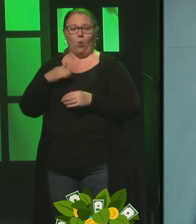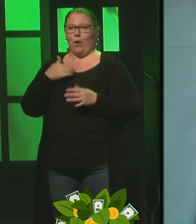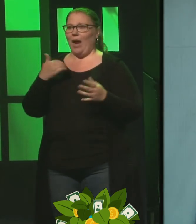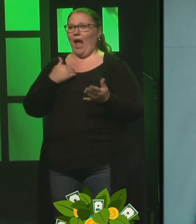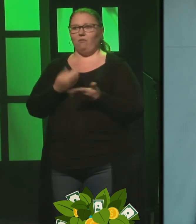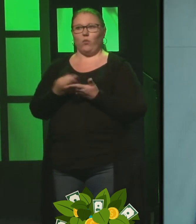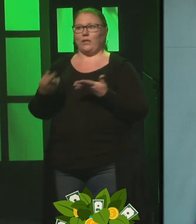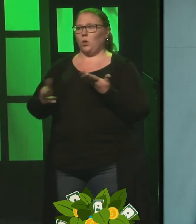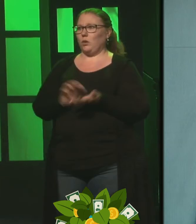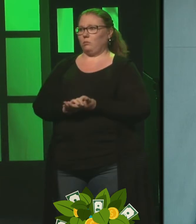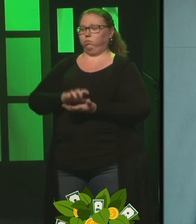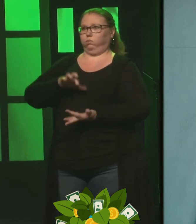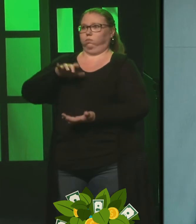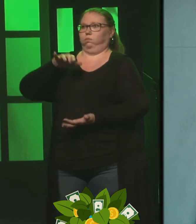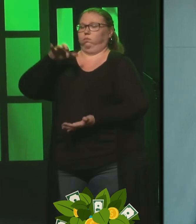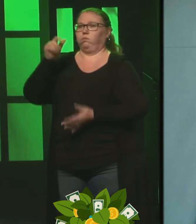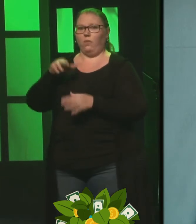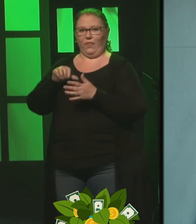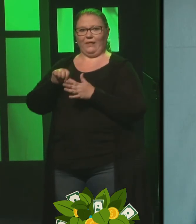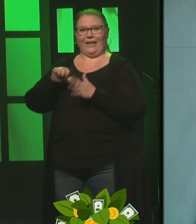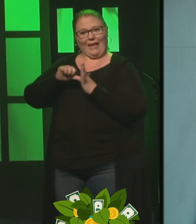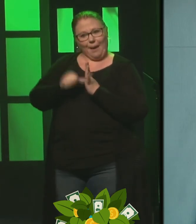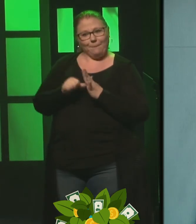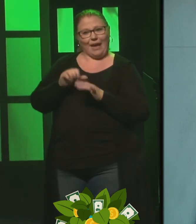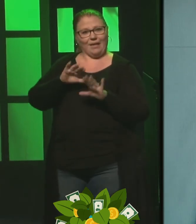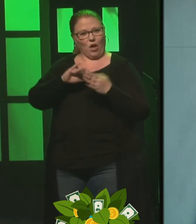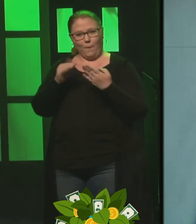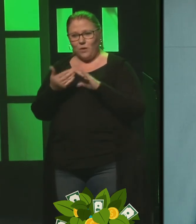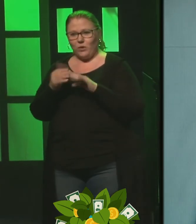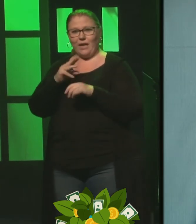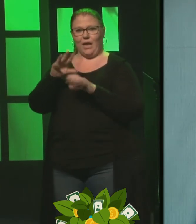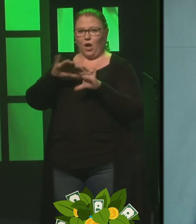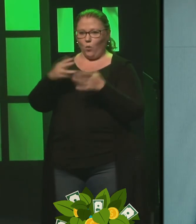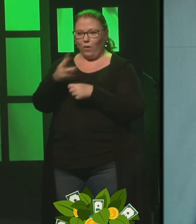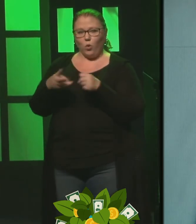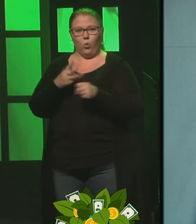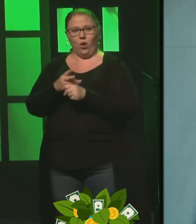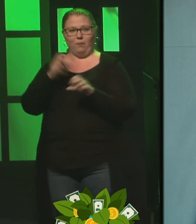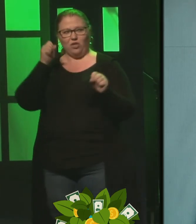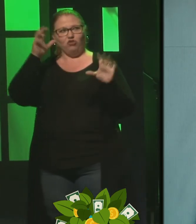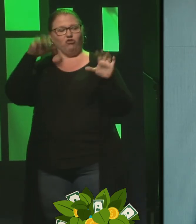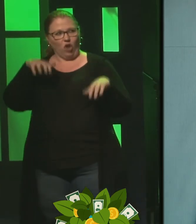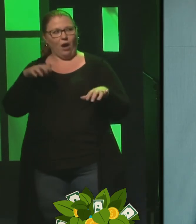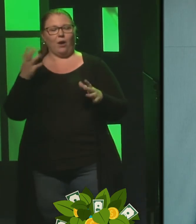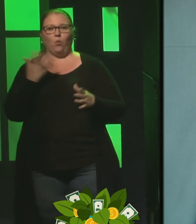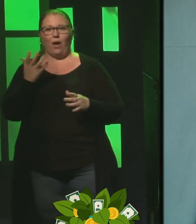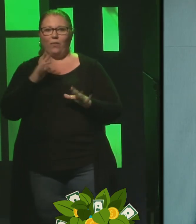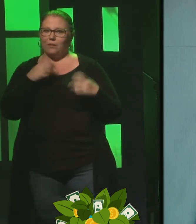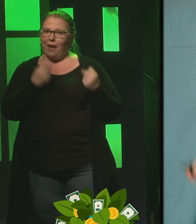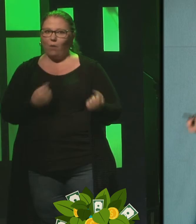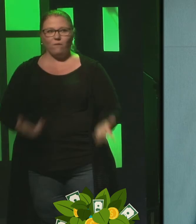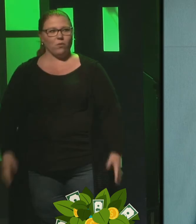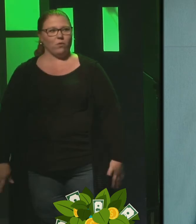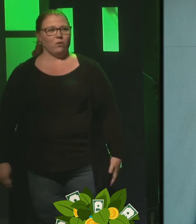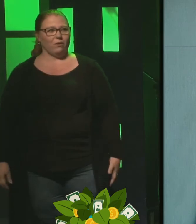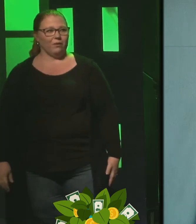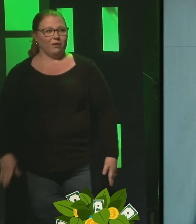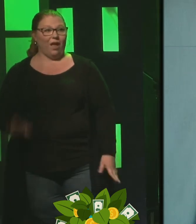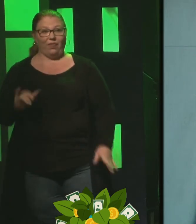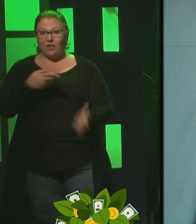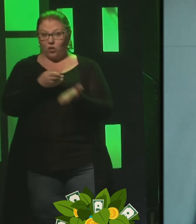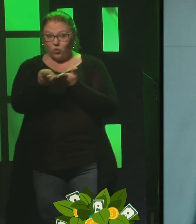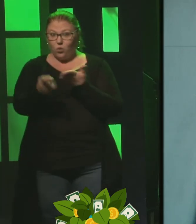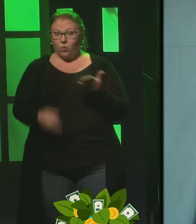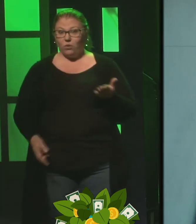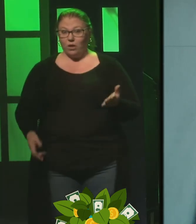with. The impact that we could have in our community around the world would blow your mind. It's powerful. That's just the truth